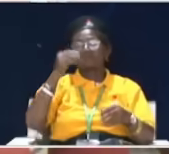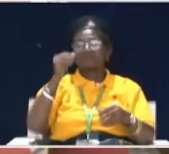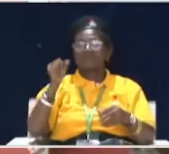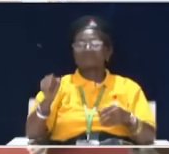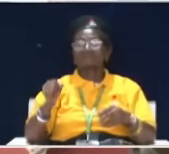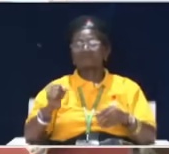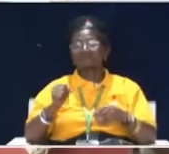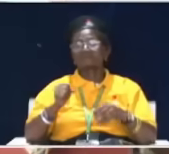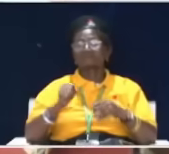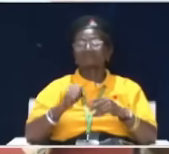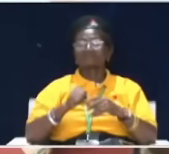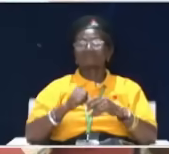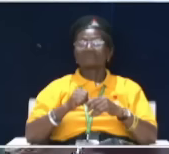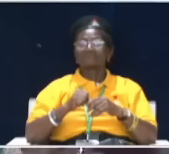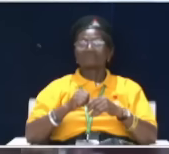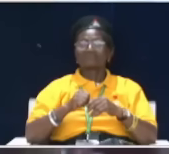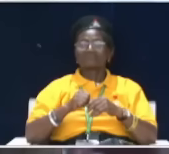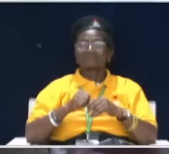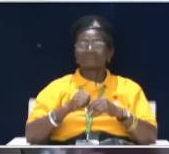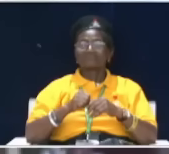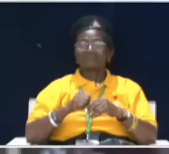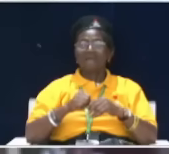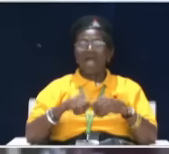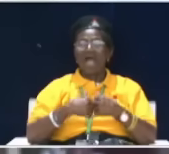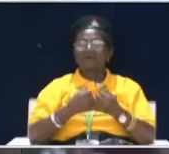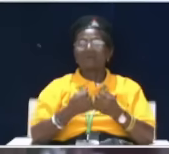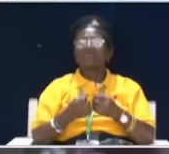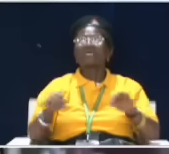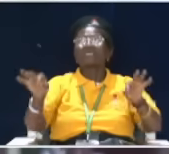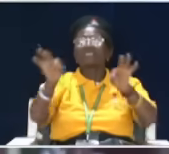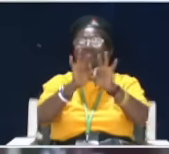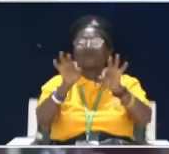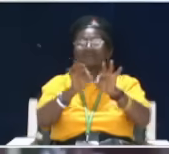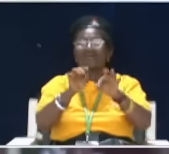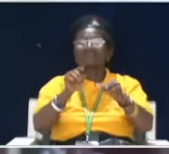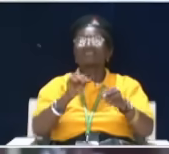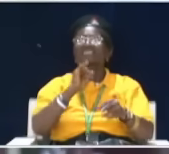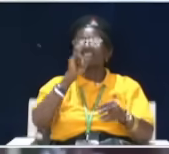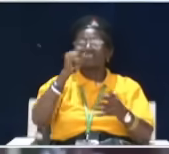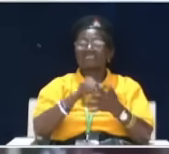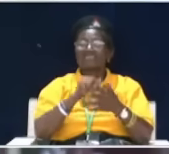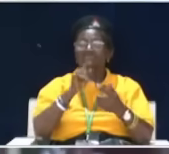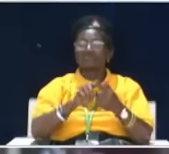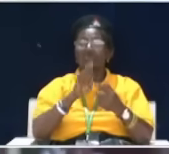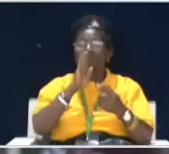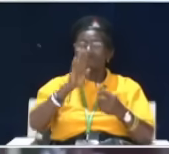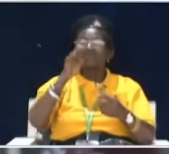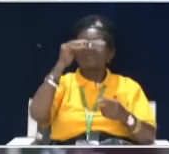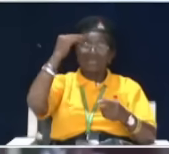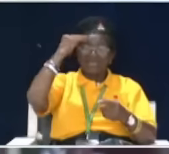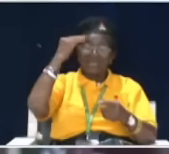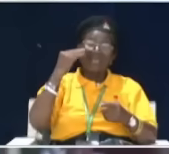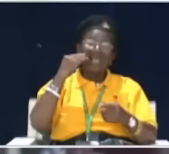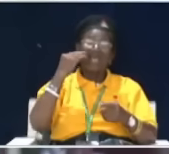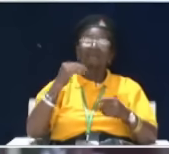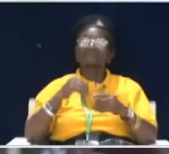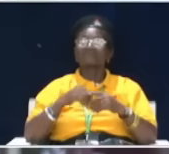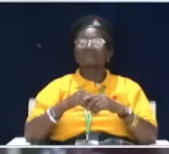pataki. How important is it to be head? Bawo lo se se pataki to lati je